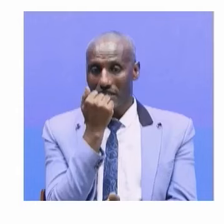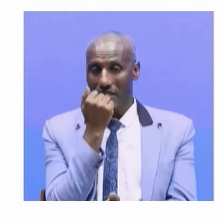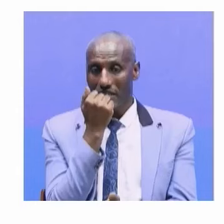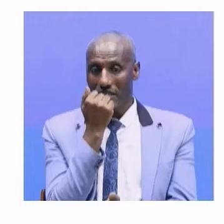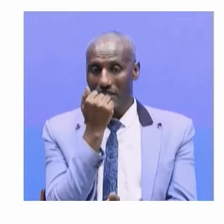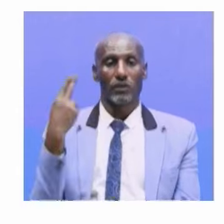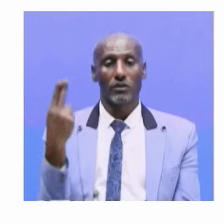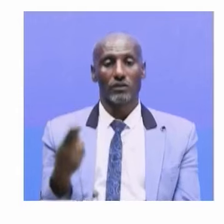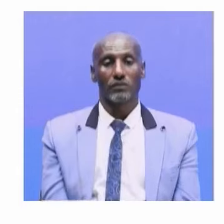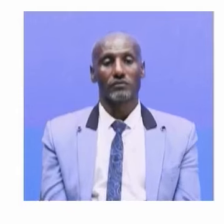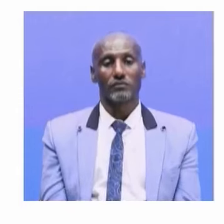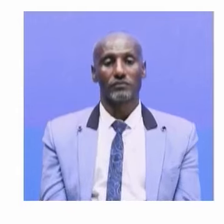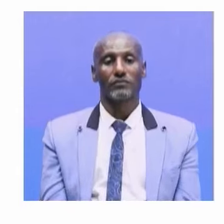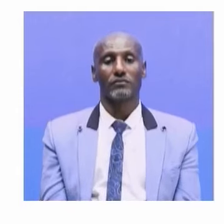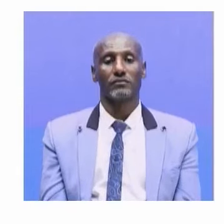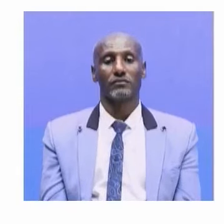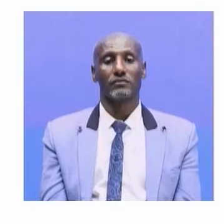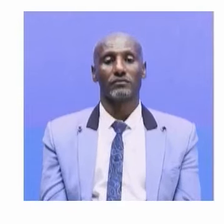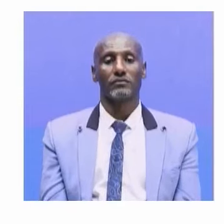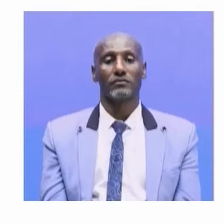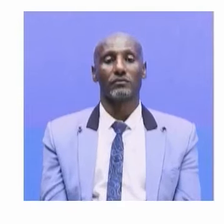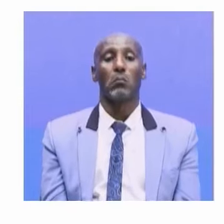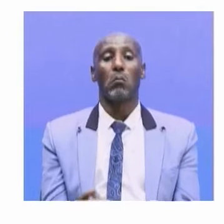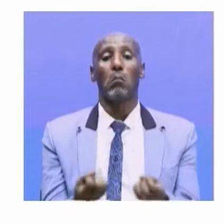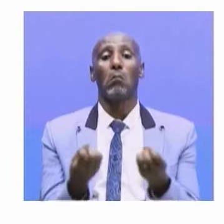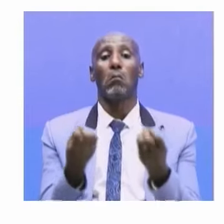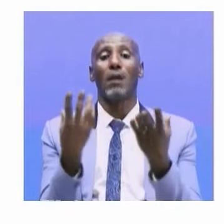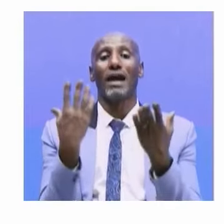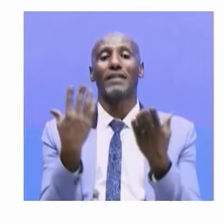So when we come to here, we can use much.